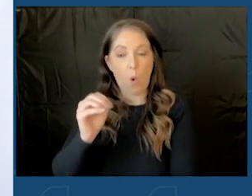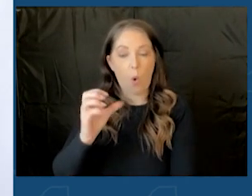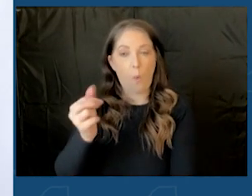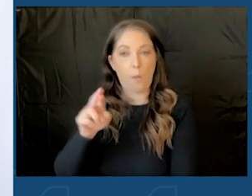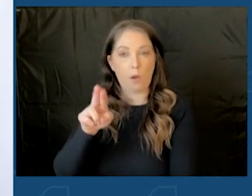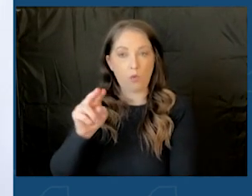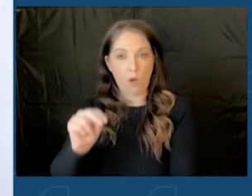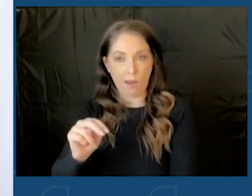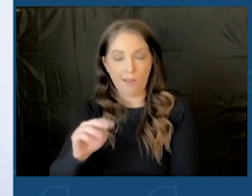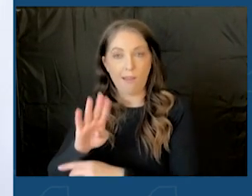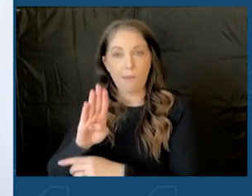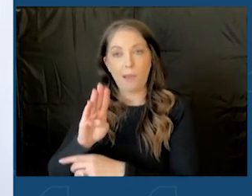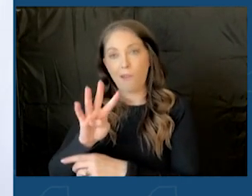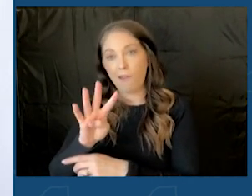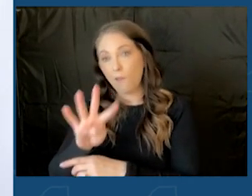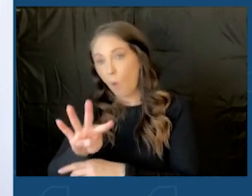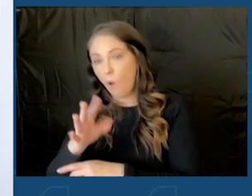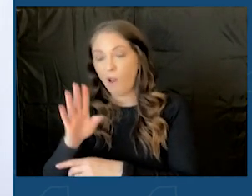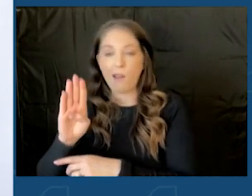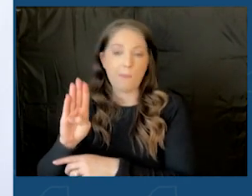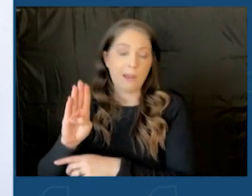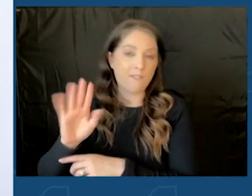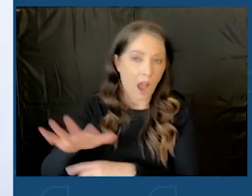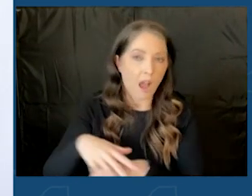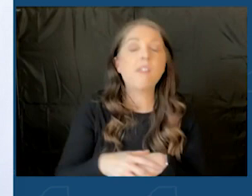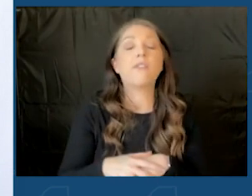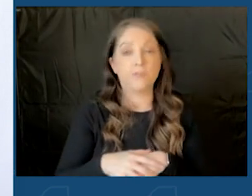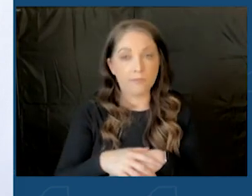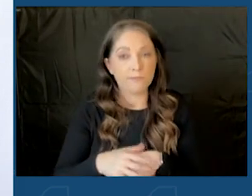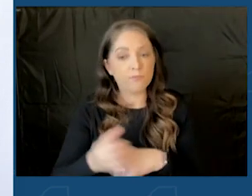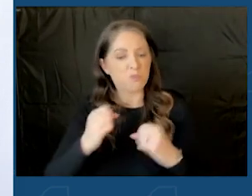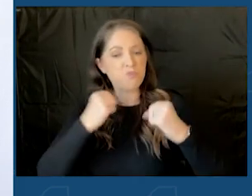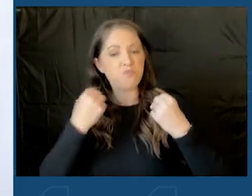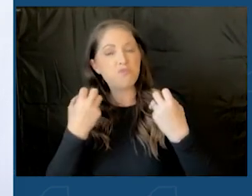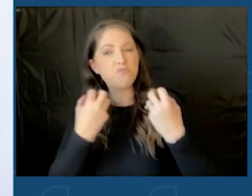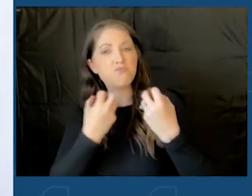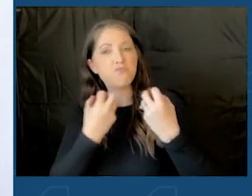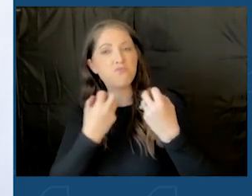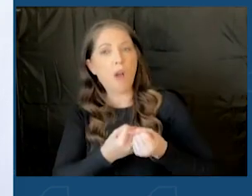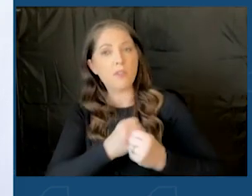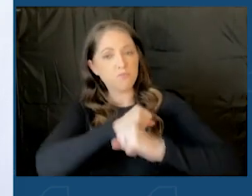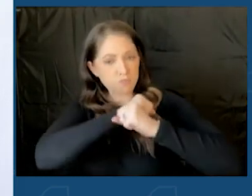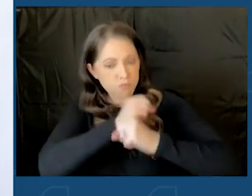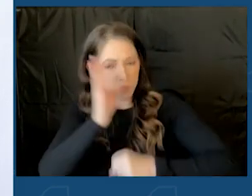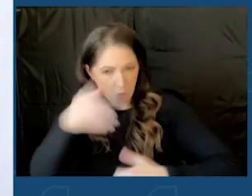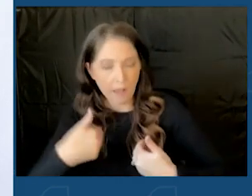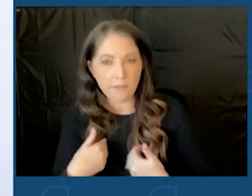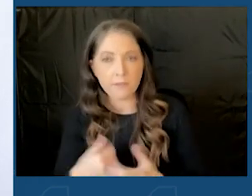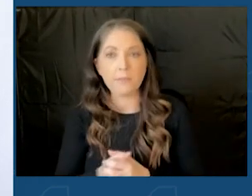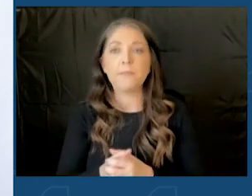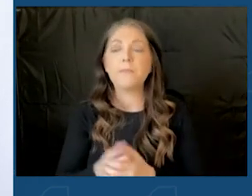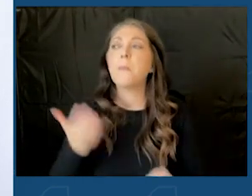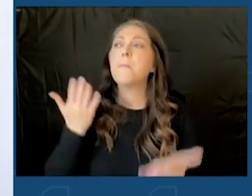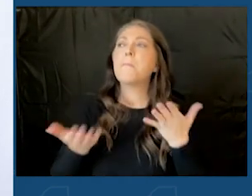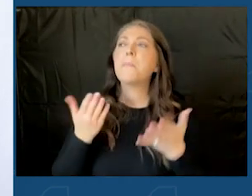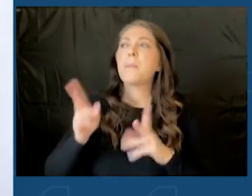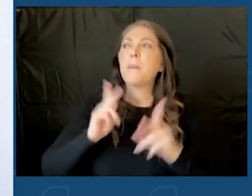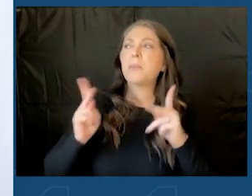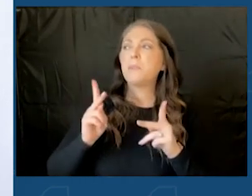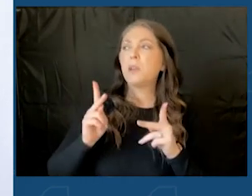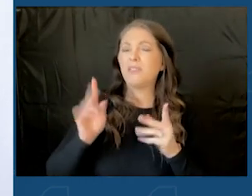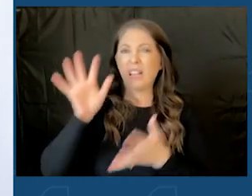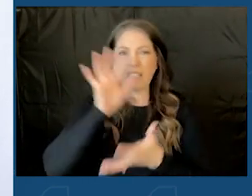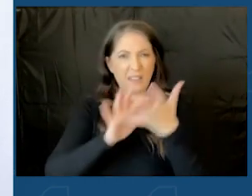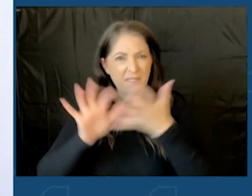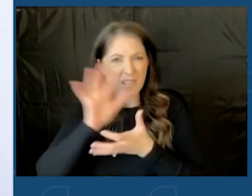people much more protection. You know, people may feel confused about the number of boosters and